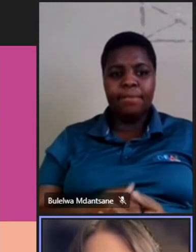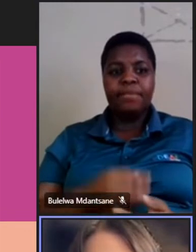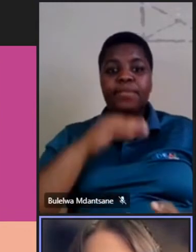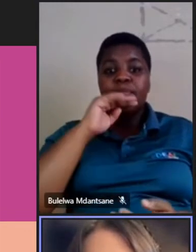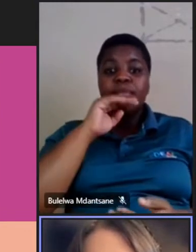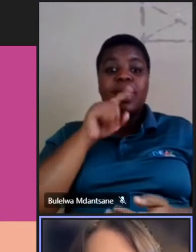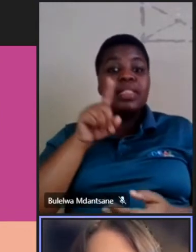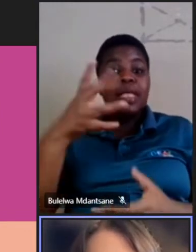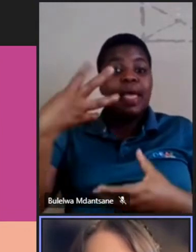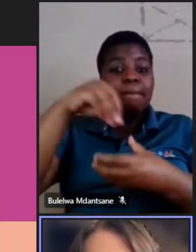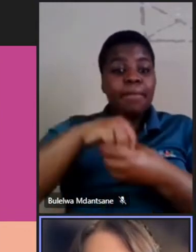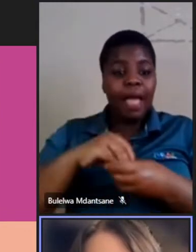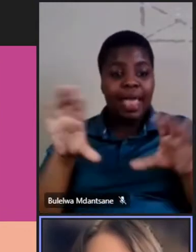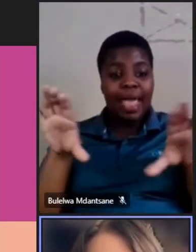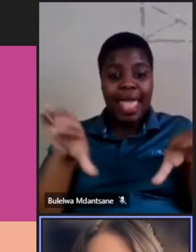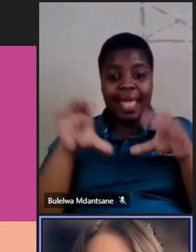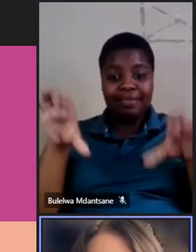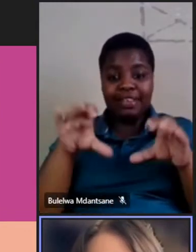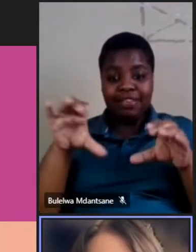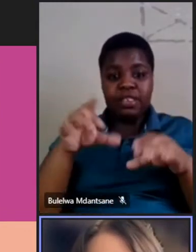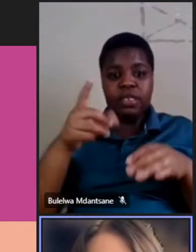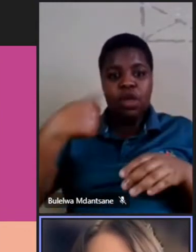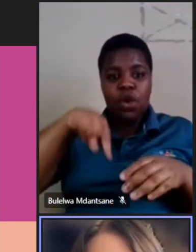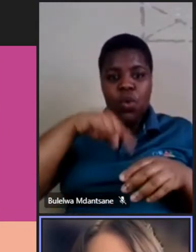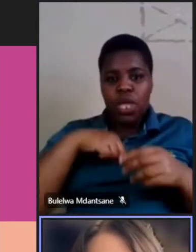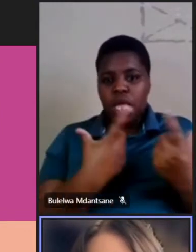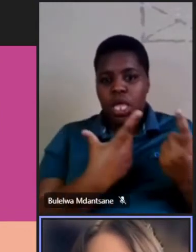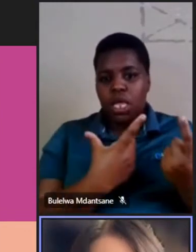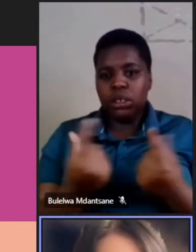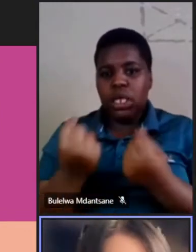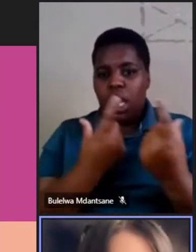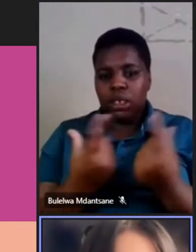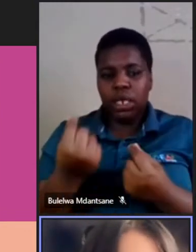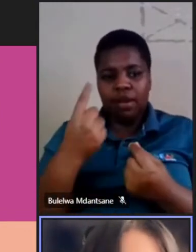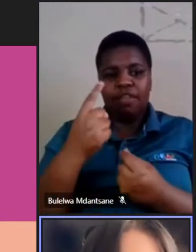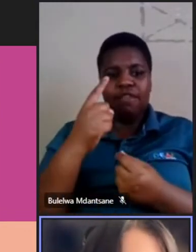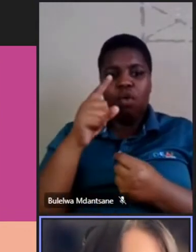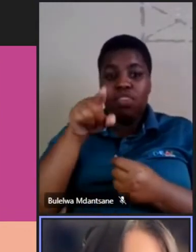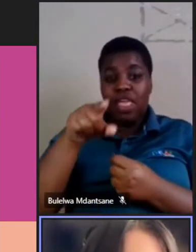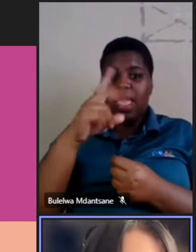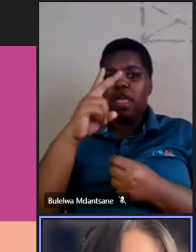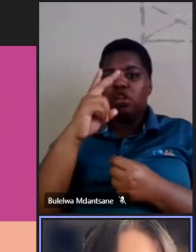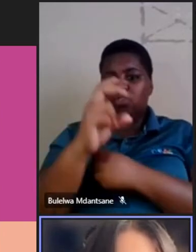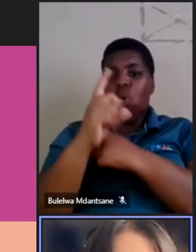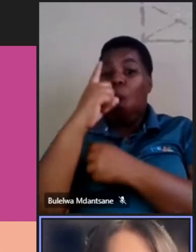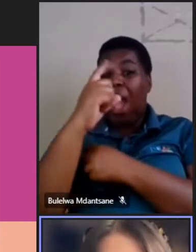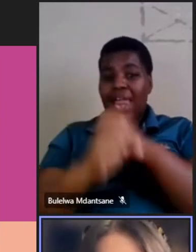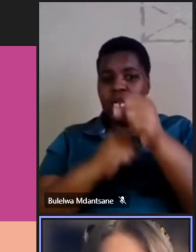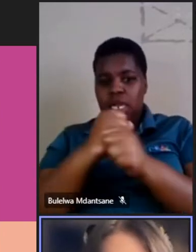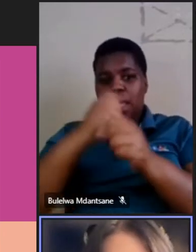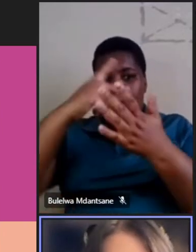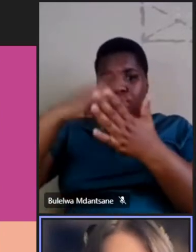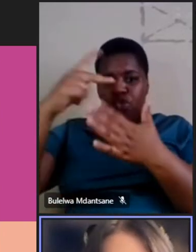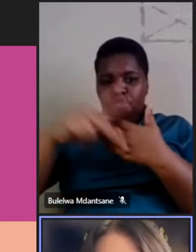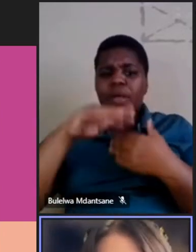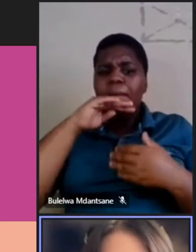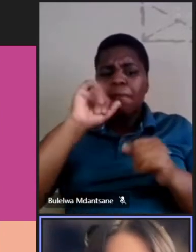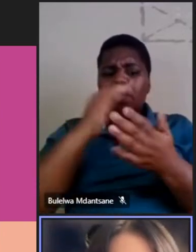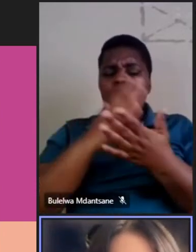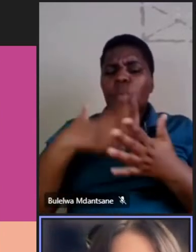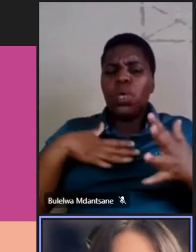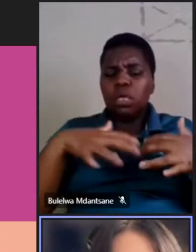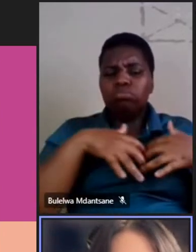the activities and subsequent outputs of the Year 2 project, ARC is developing and still